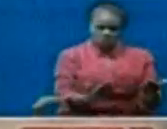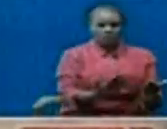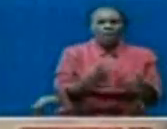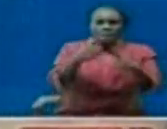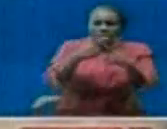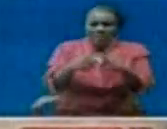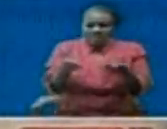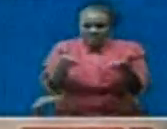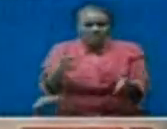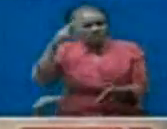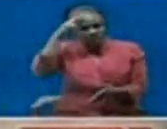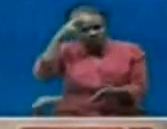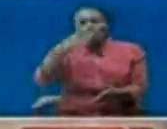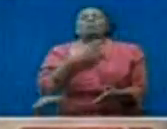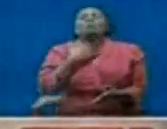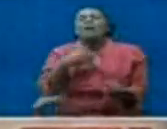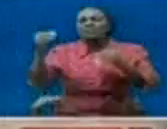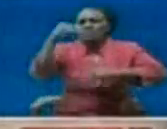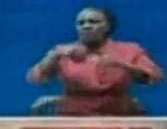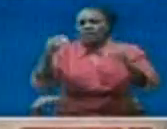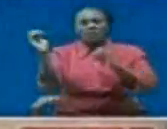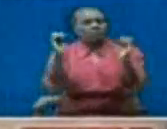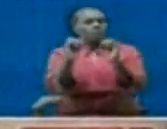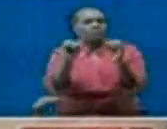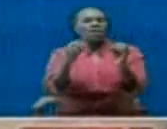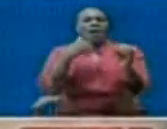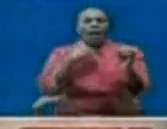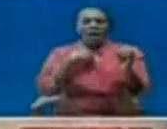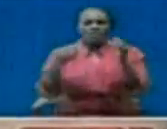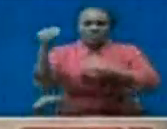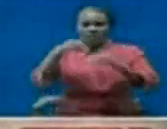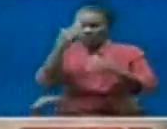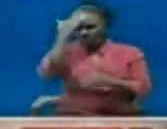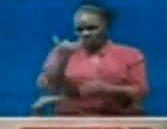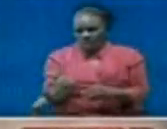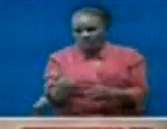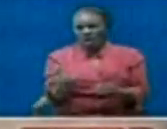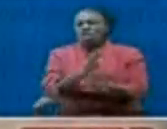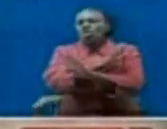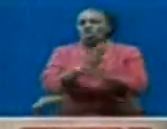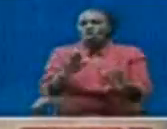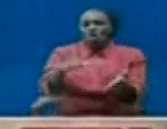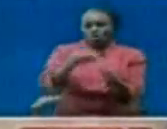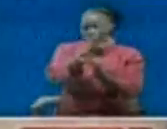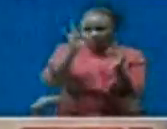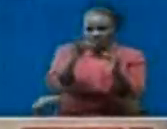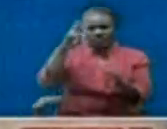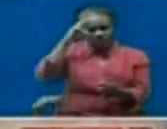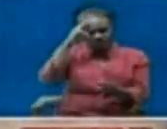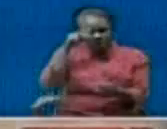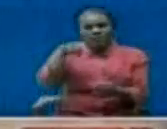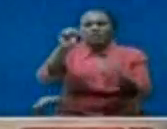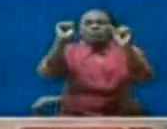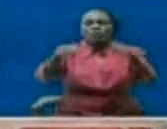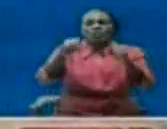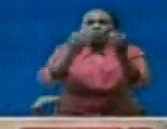But it's not the reason why we're going to referendum. Right. Let me tell you some issues for referendum that have nothing to do with just specific leaders. But that's something we could